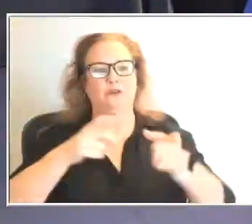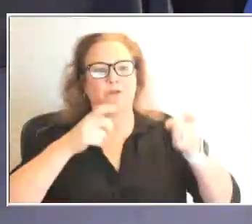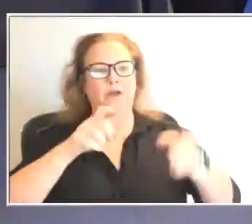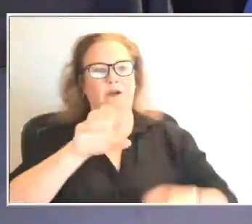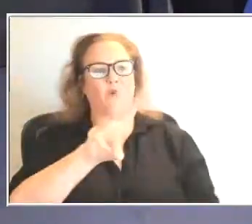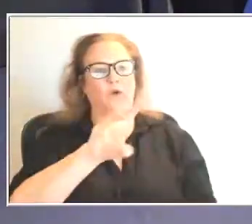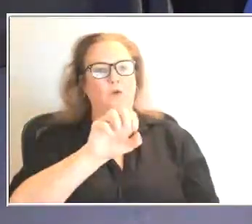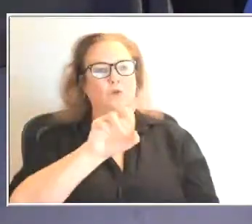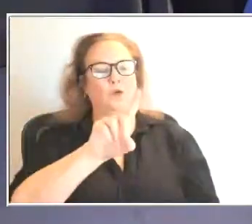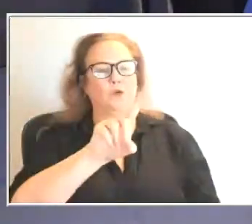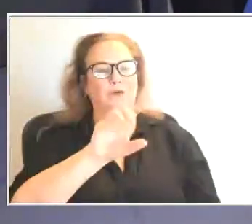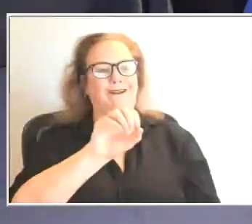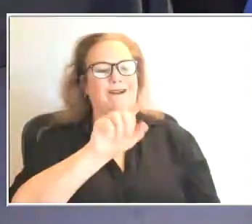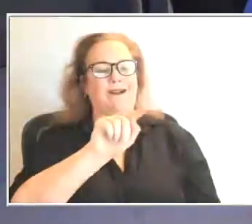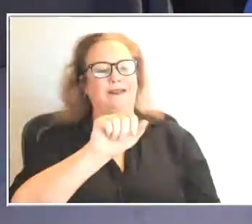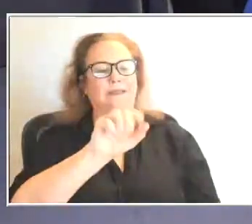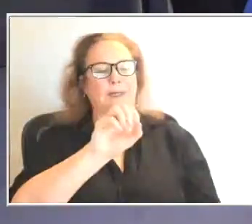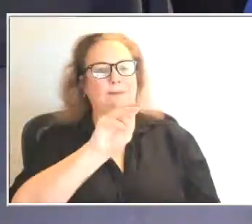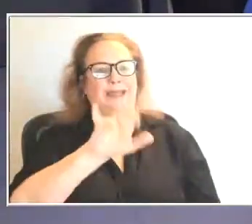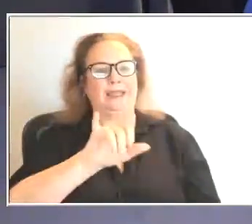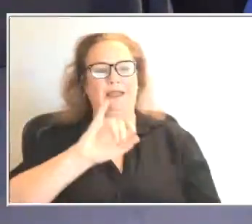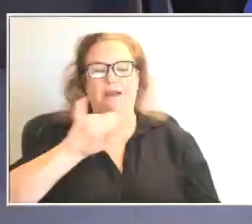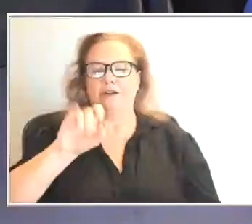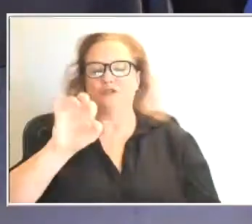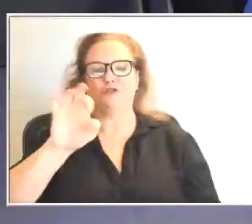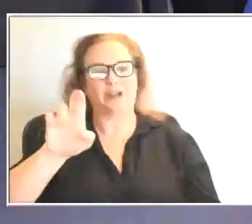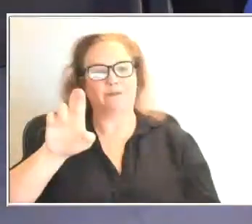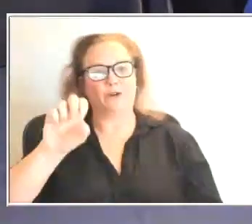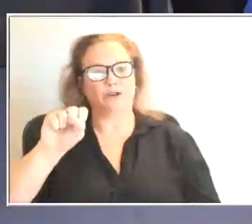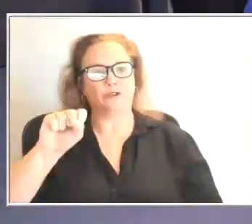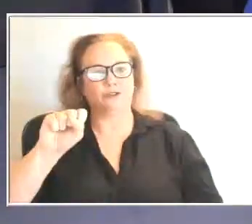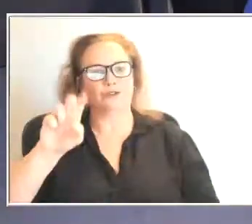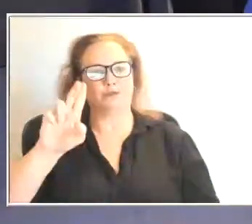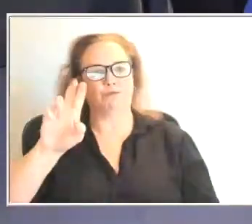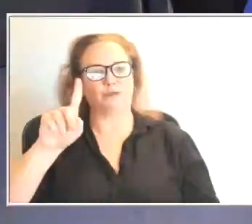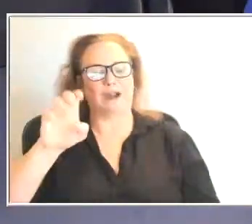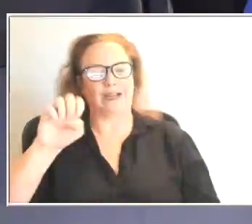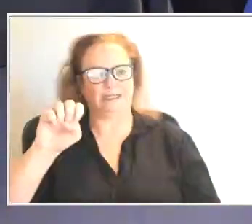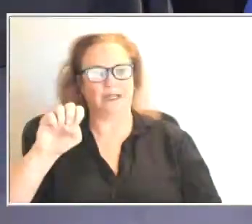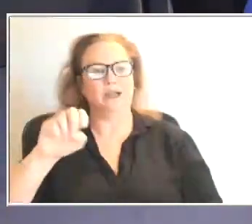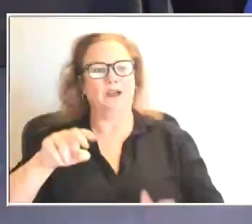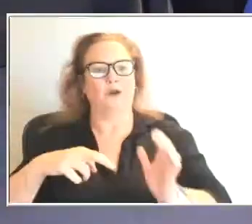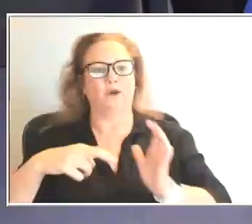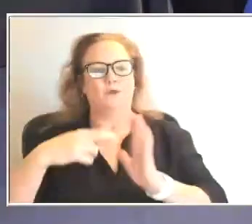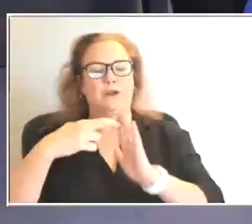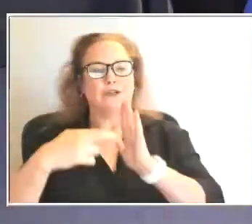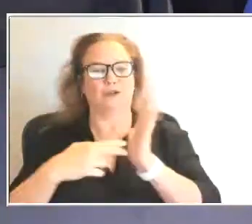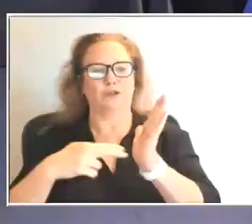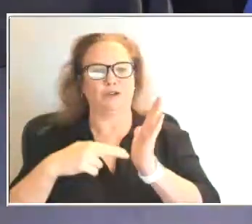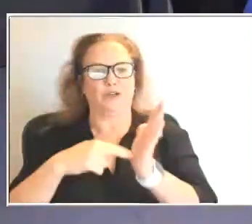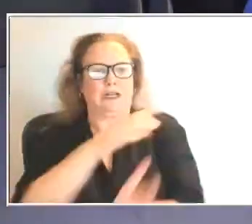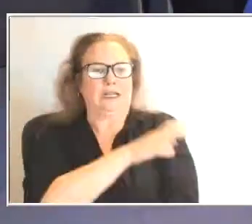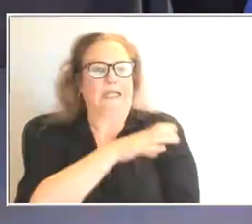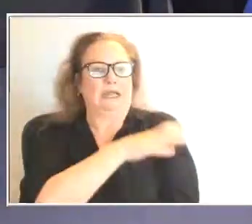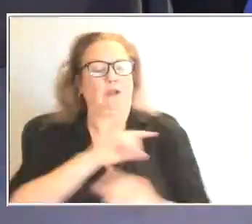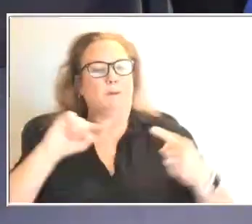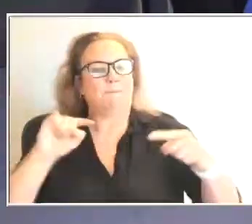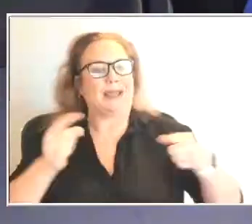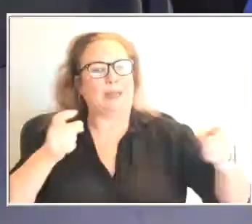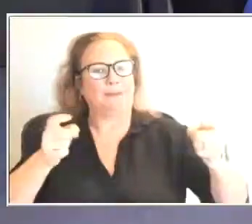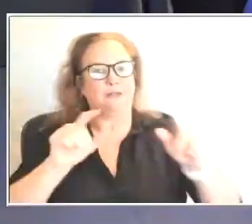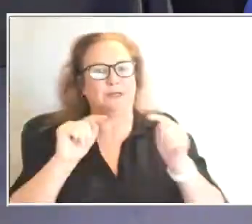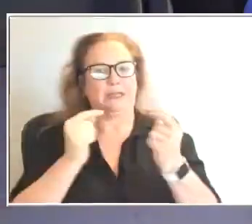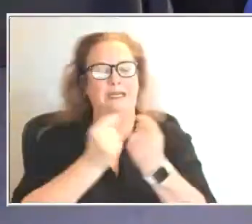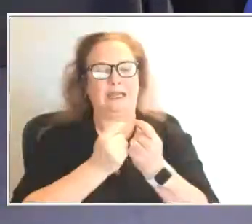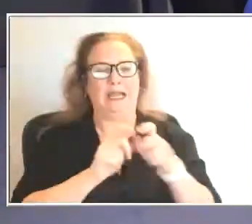team. Jennifer Surprise is an advanced practice registered nurse, clinical nurse specialist on our pain management team. And I'm sitting